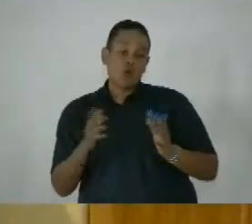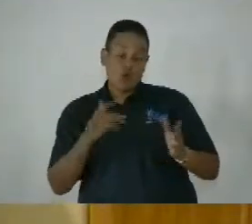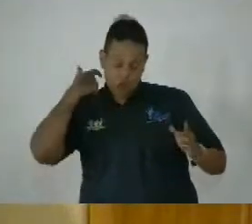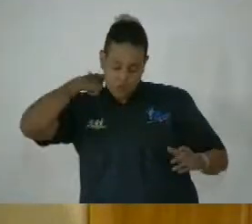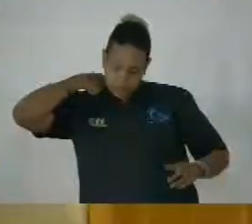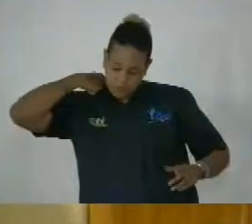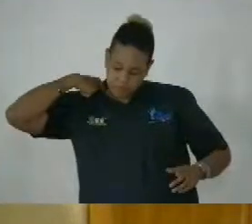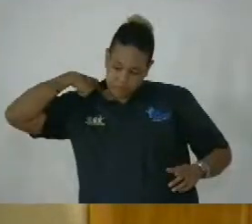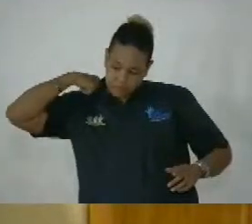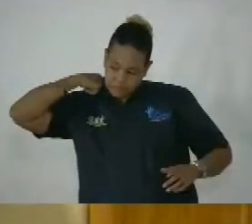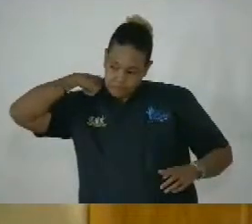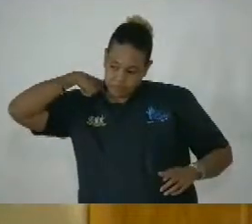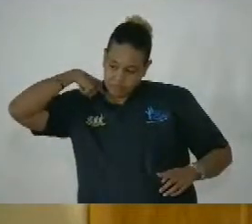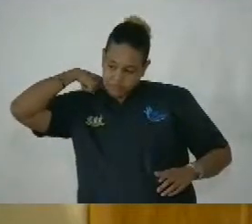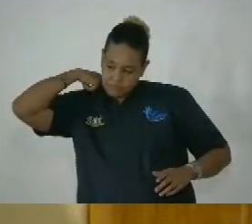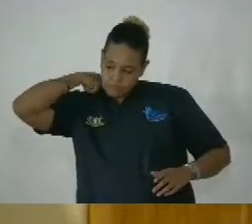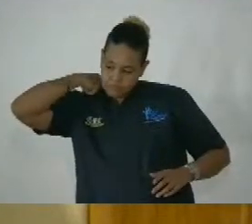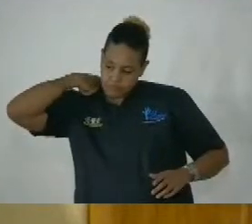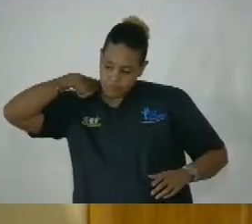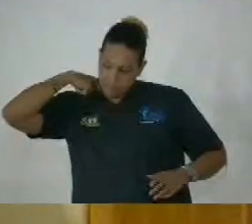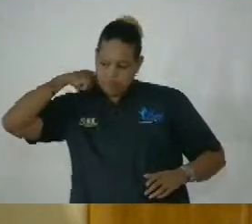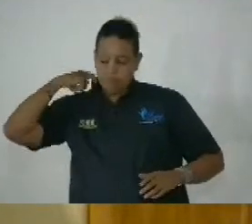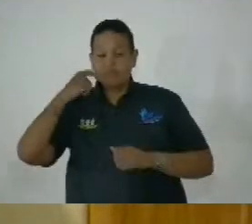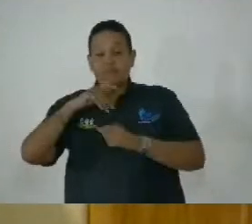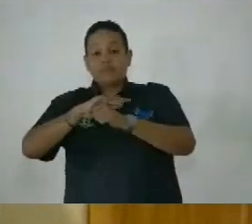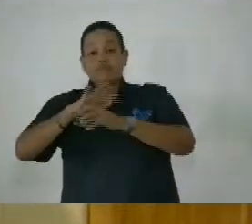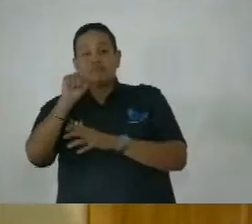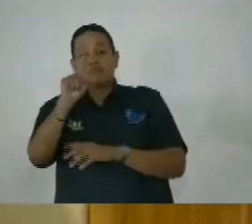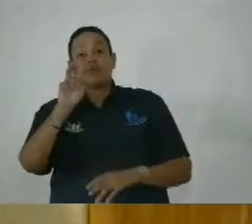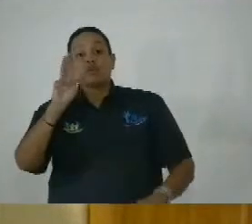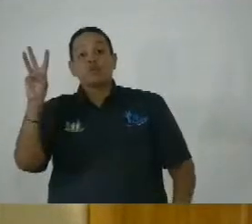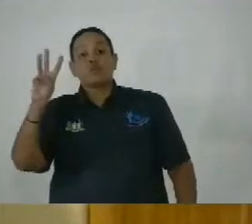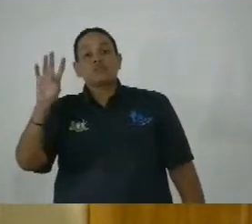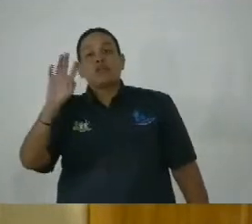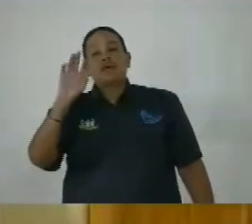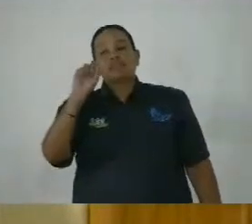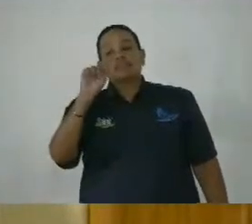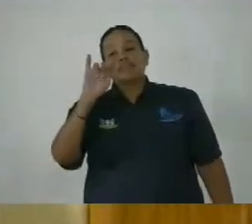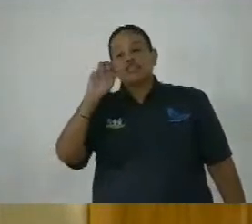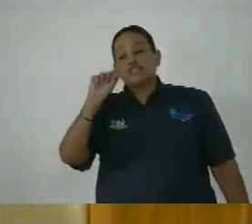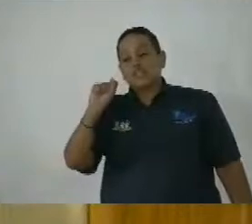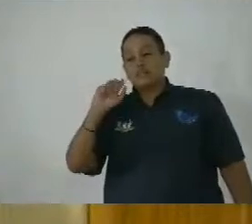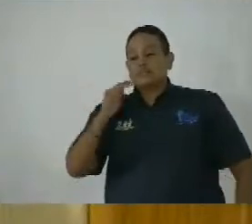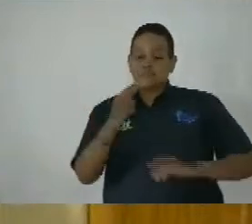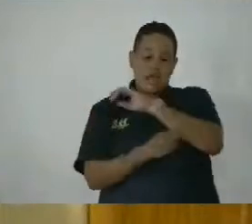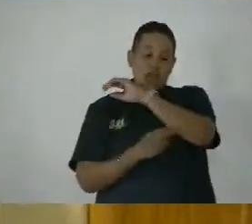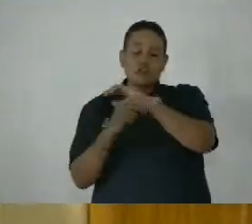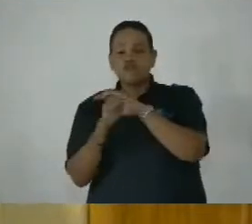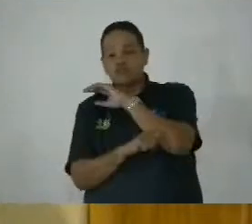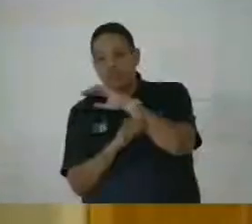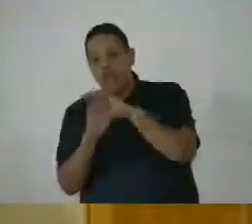1, including Westmoreland, St. James, Hanover and Trelawney, which at one time both St. James and